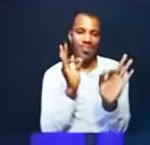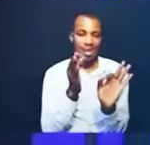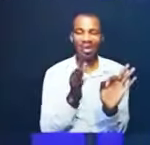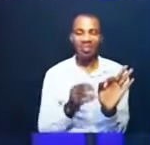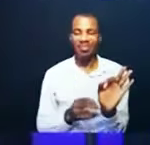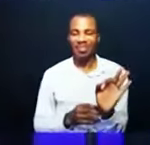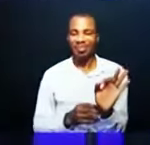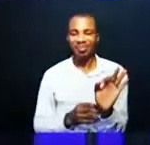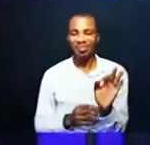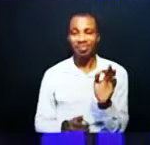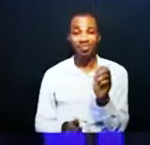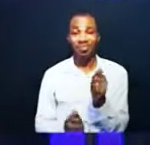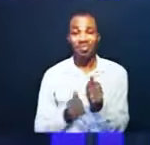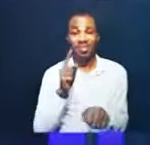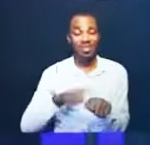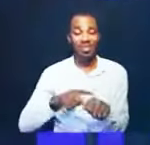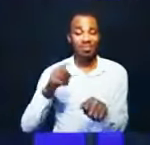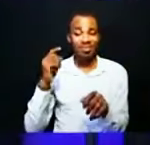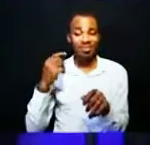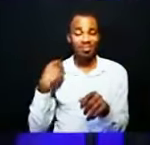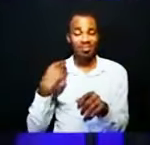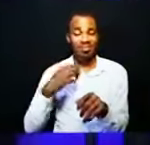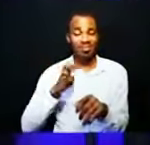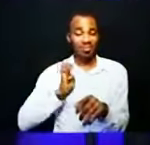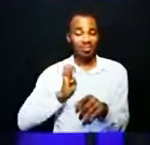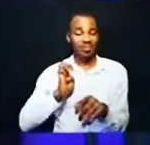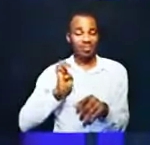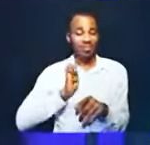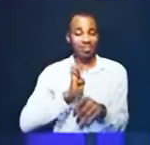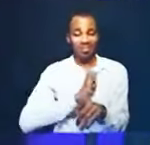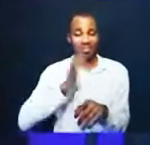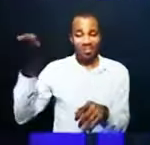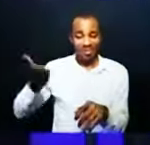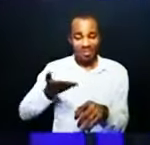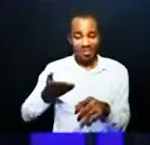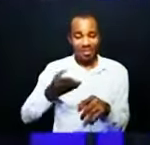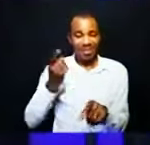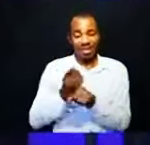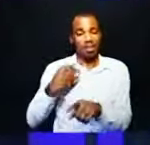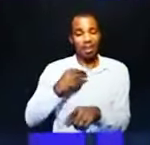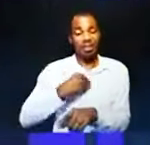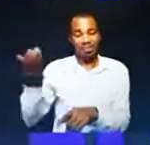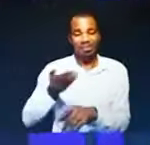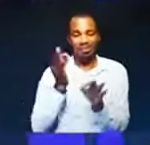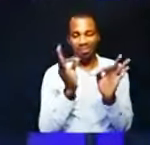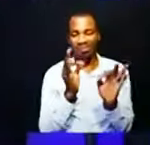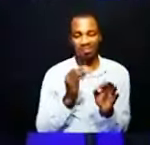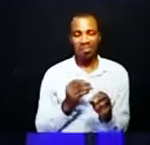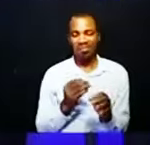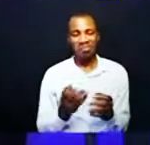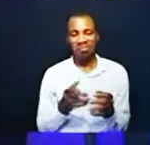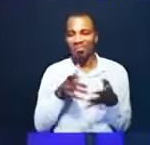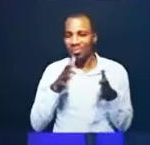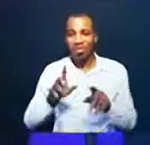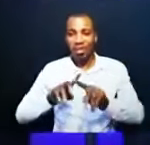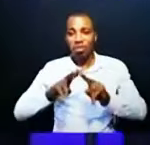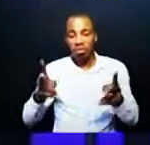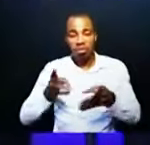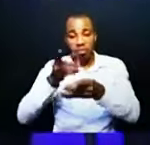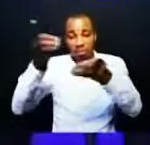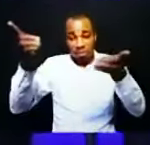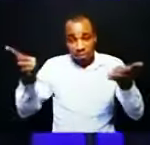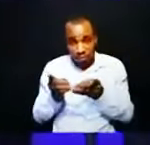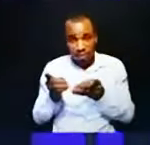So my district pastor has asked me to preach this joint service, and I